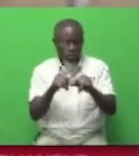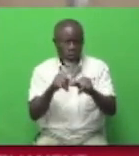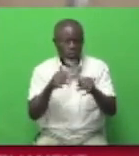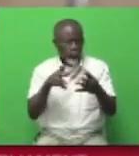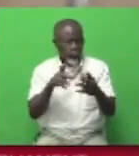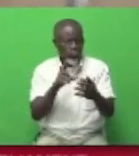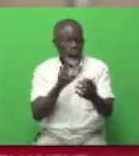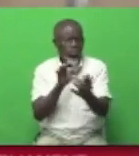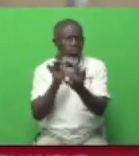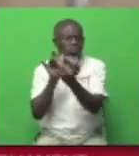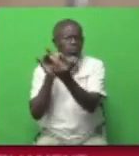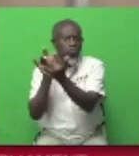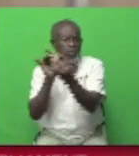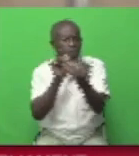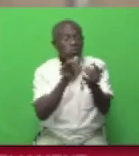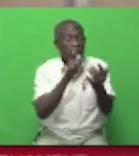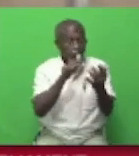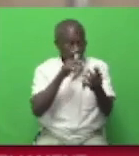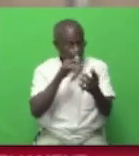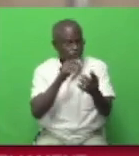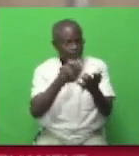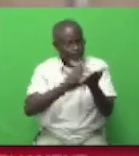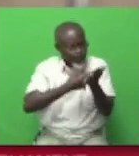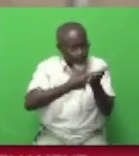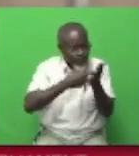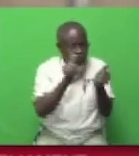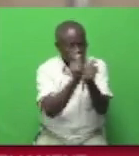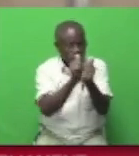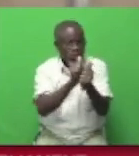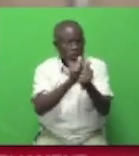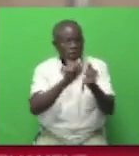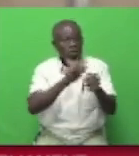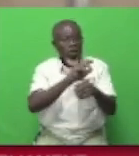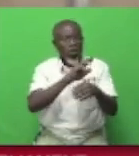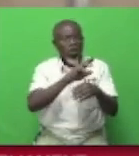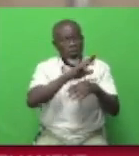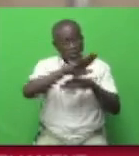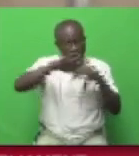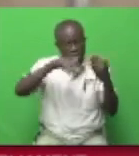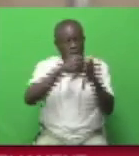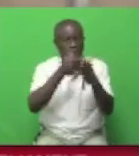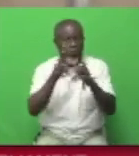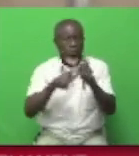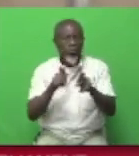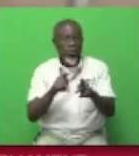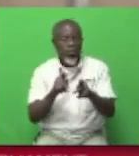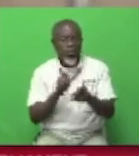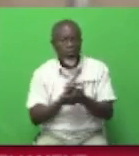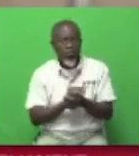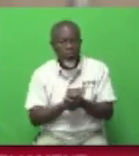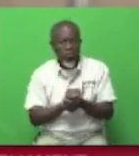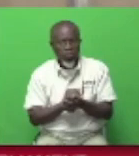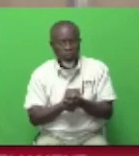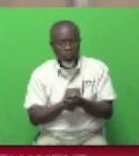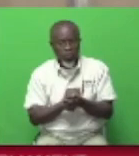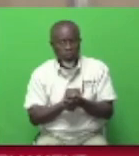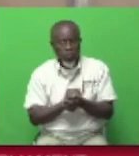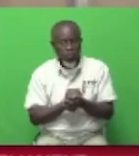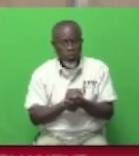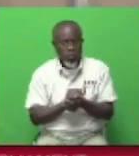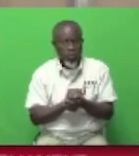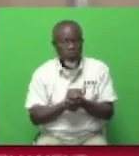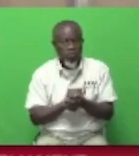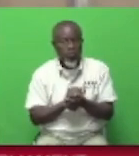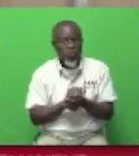and Tobago, Mr. Vice President, in looking at, so as I would have indicated, those are the units from